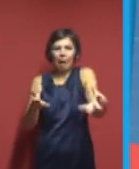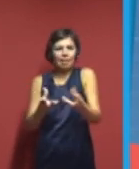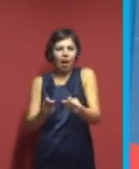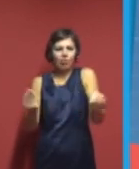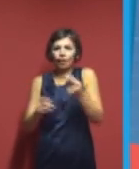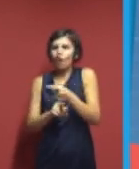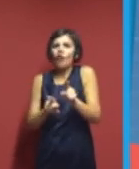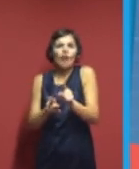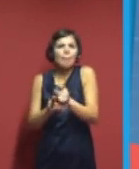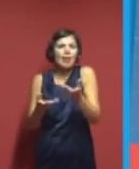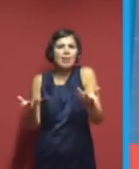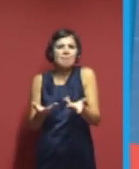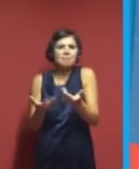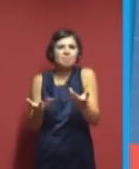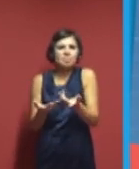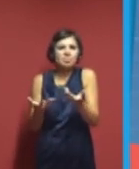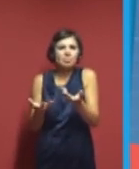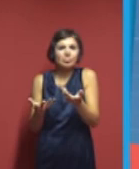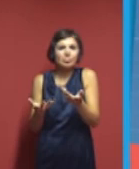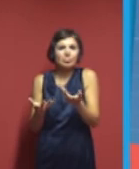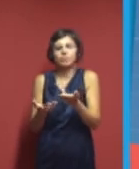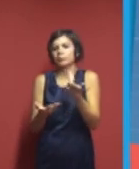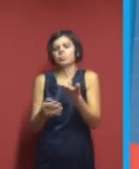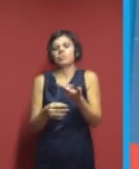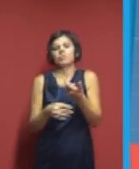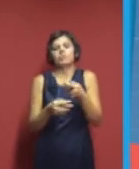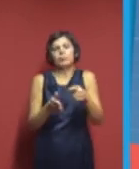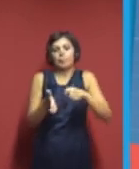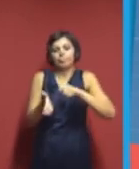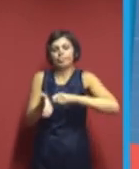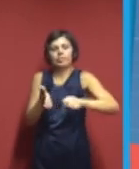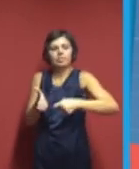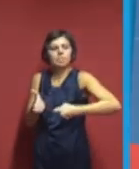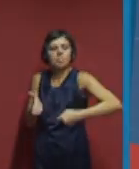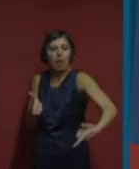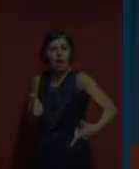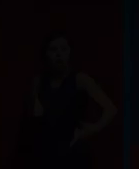world. You could. Very easily. Wow. Thank you, Bruce. I love that.